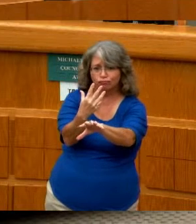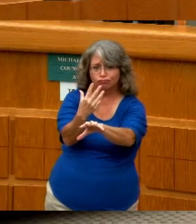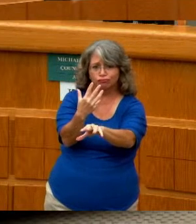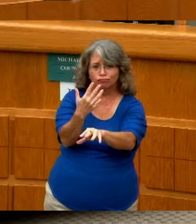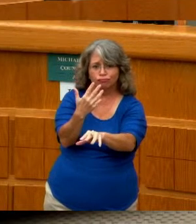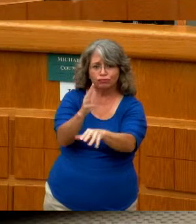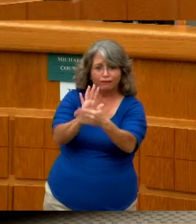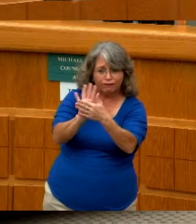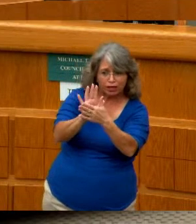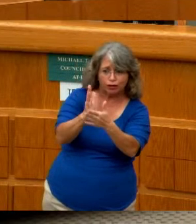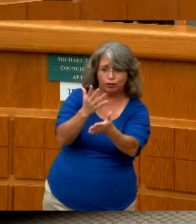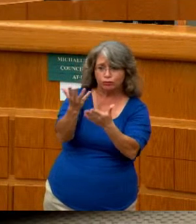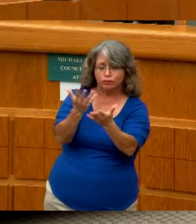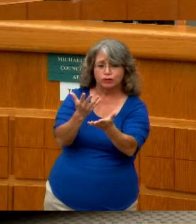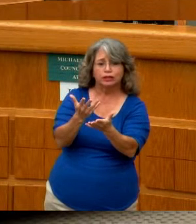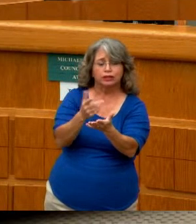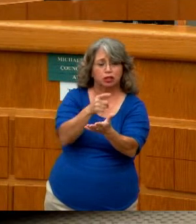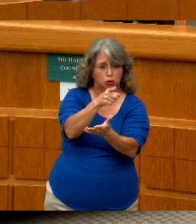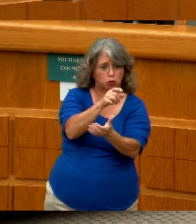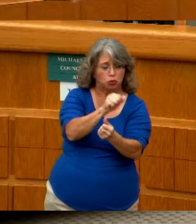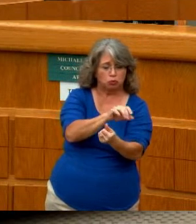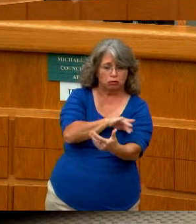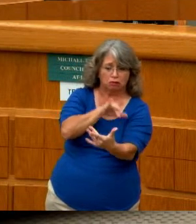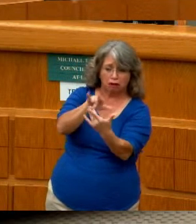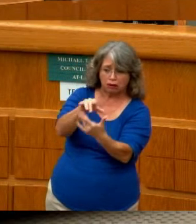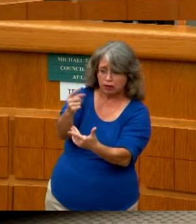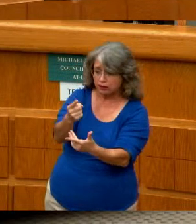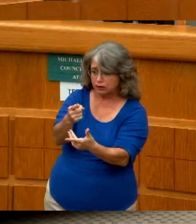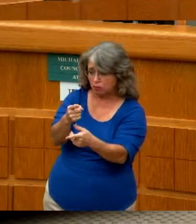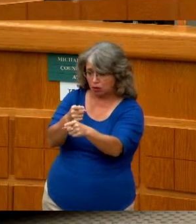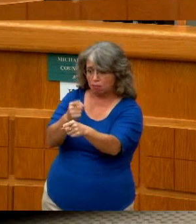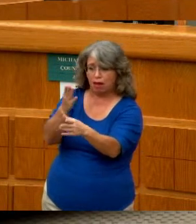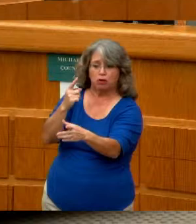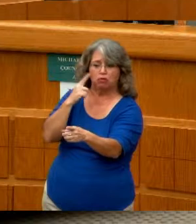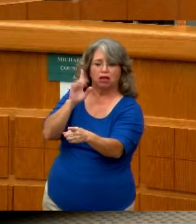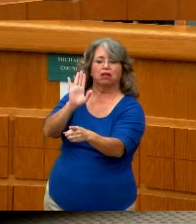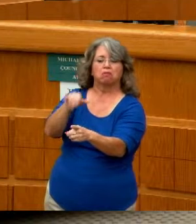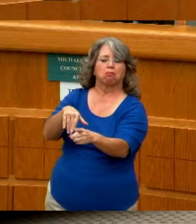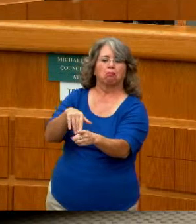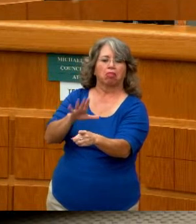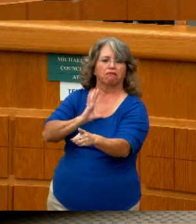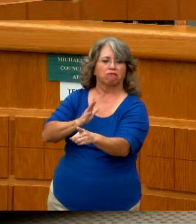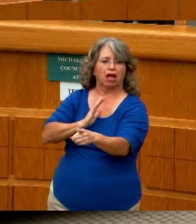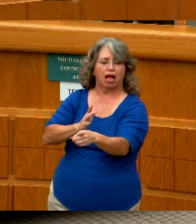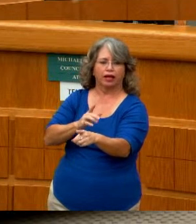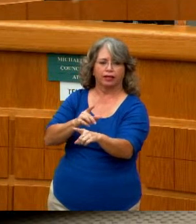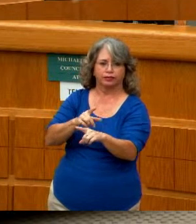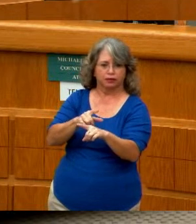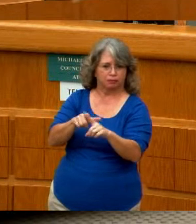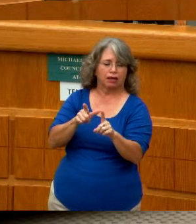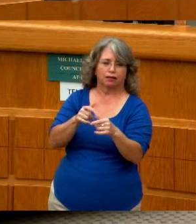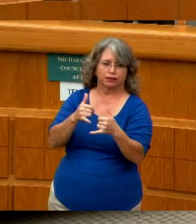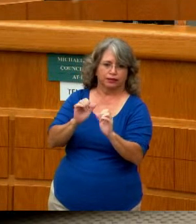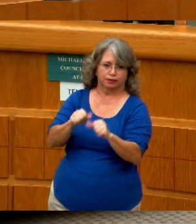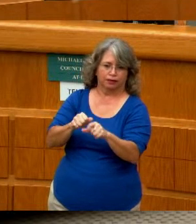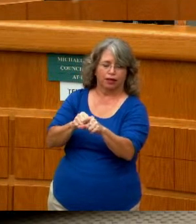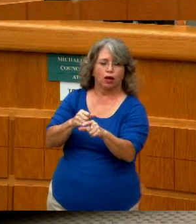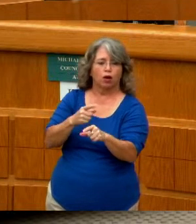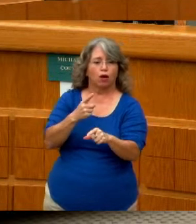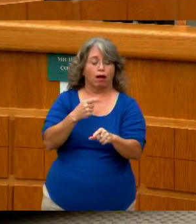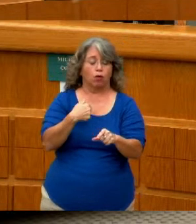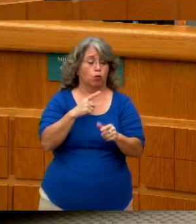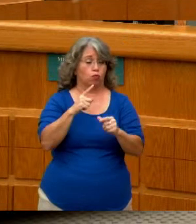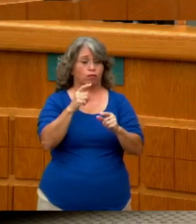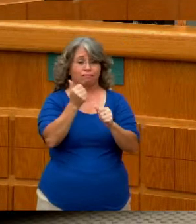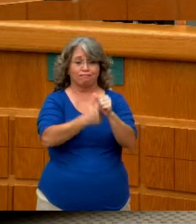through technology. And don't forget, reach out to somebody, ask them how they're doing. Even if you think they've got it all together. One of the greatest gifts that